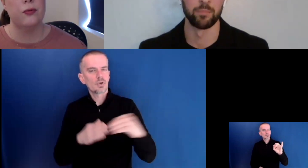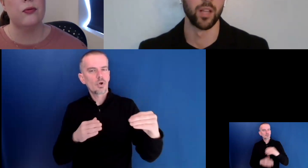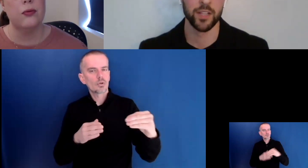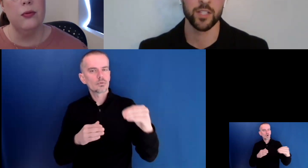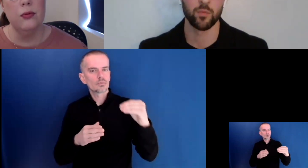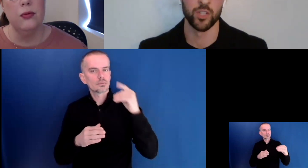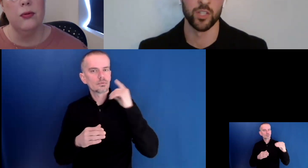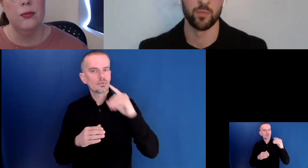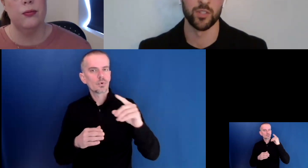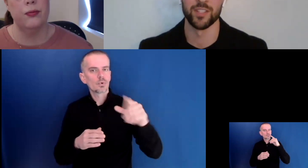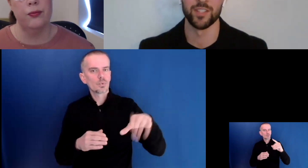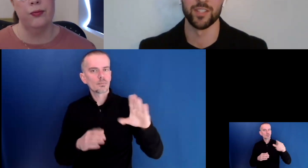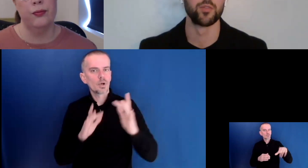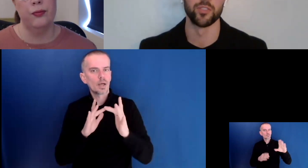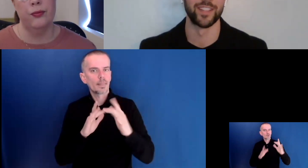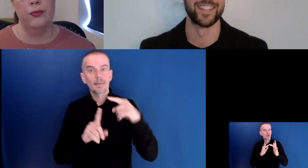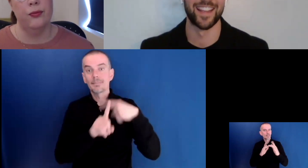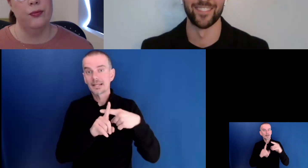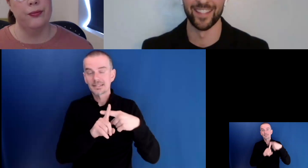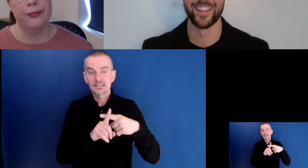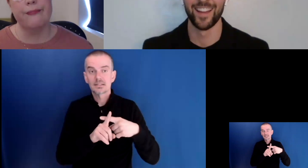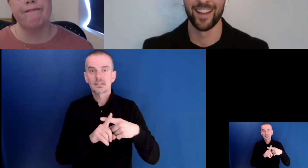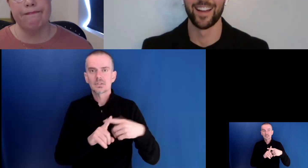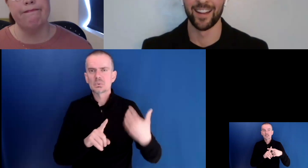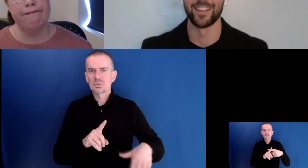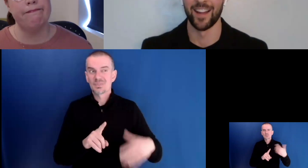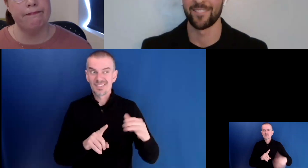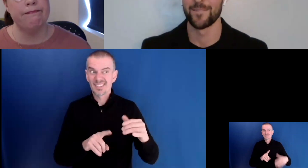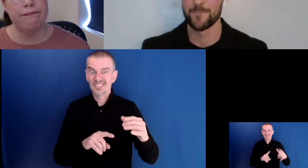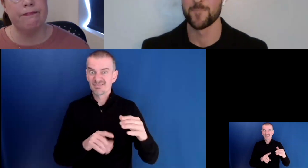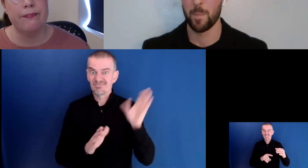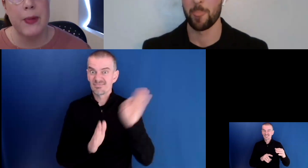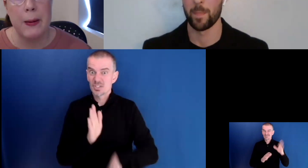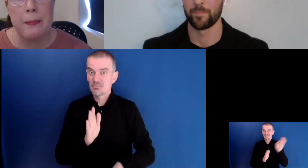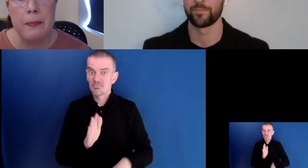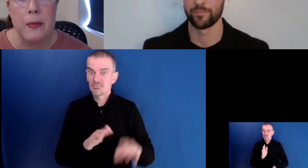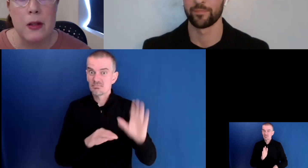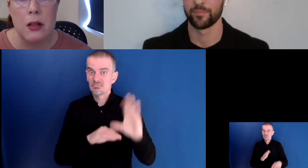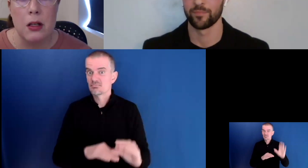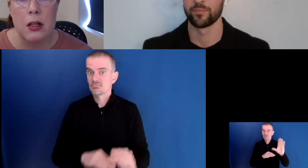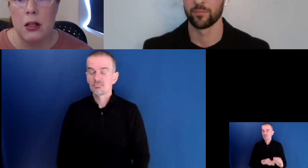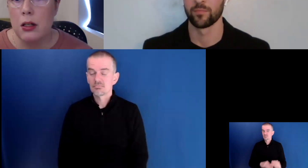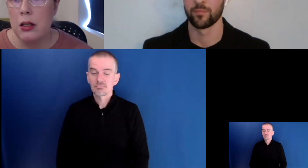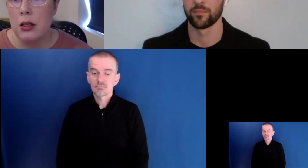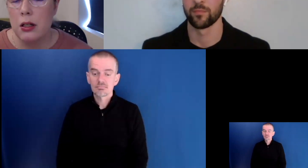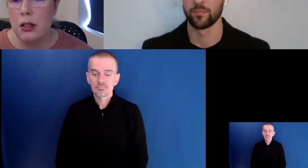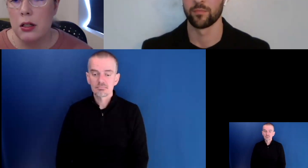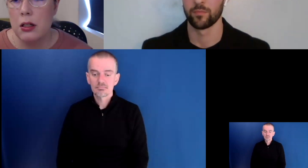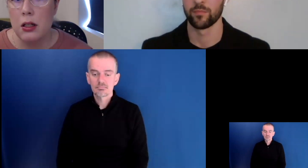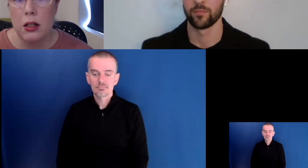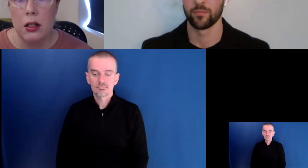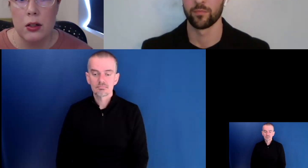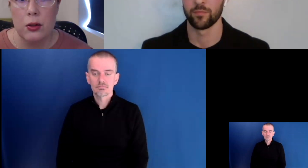QuickBooks Online Plus, which is hugely discounted. Yeah. Yeah.